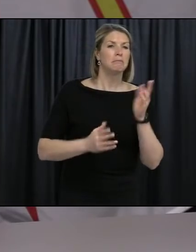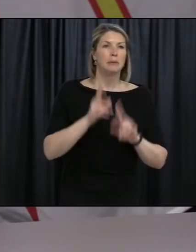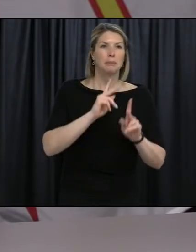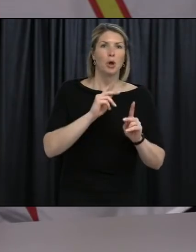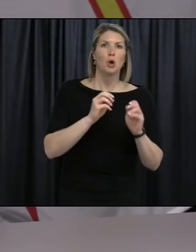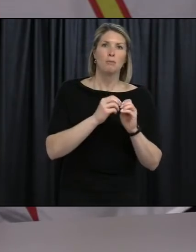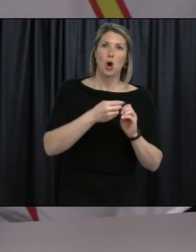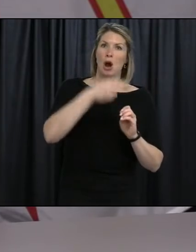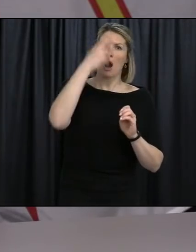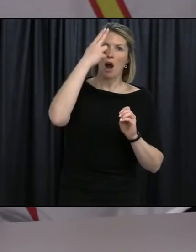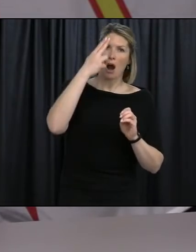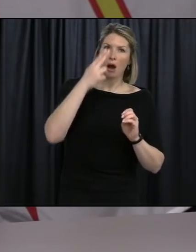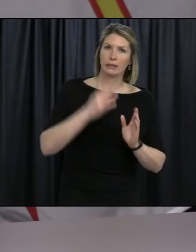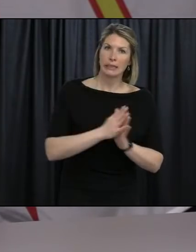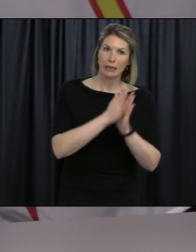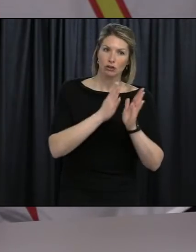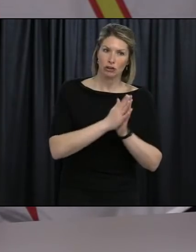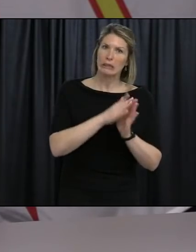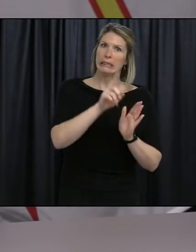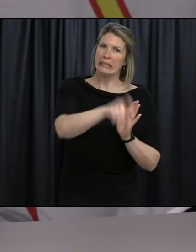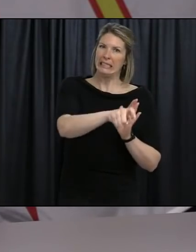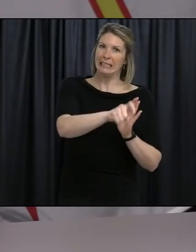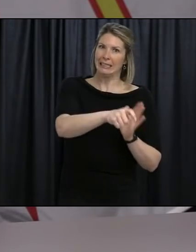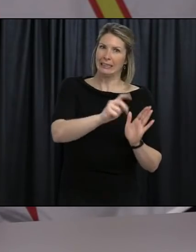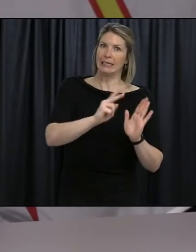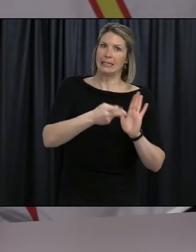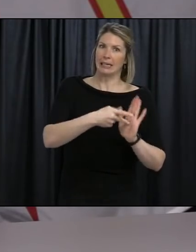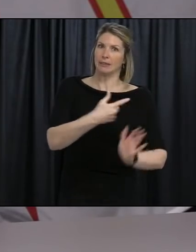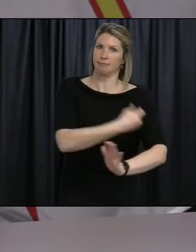response, they will be